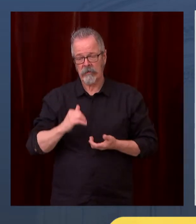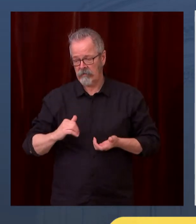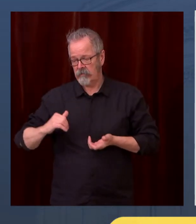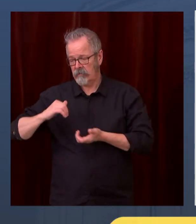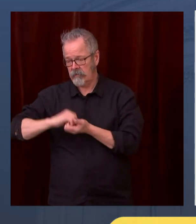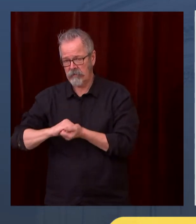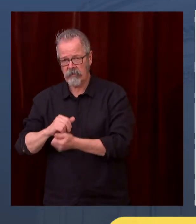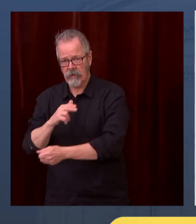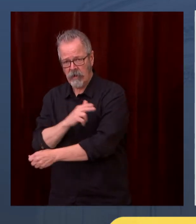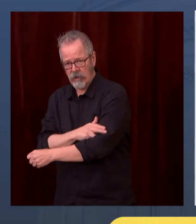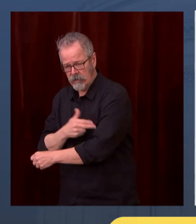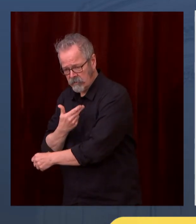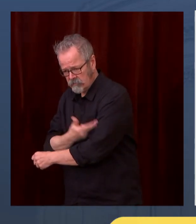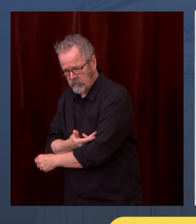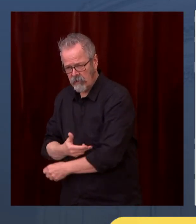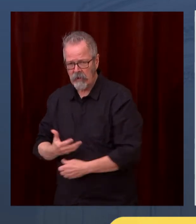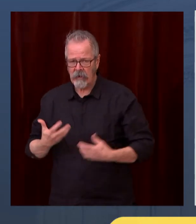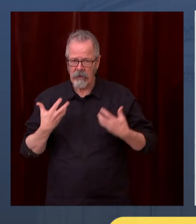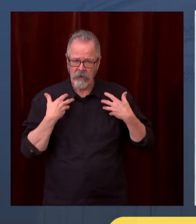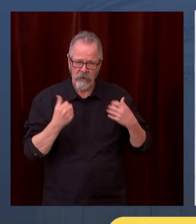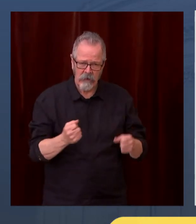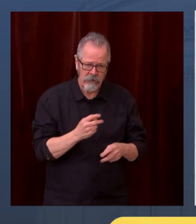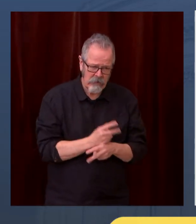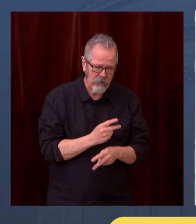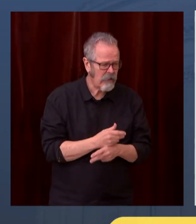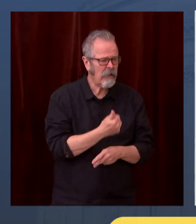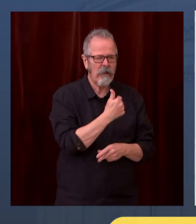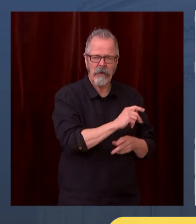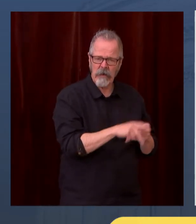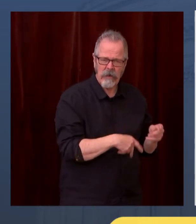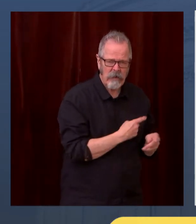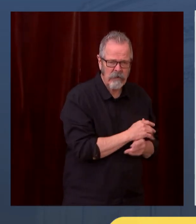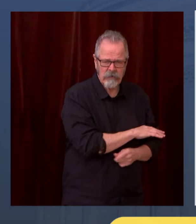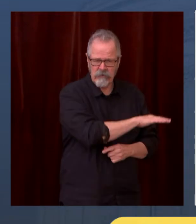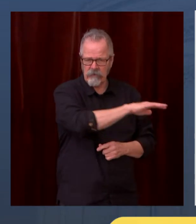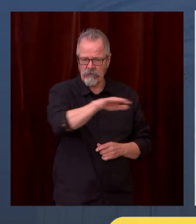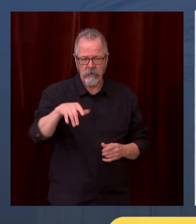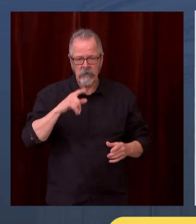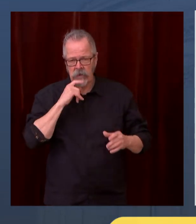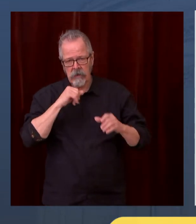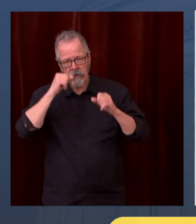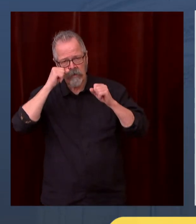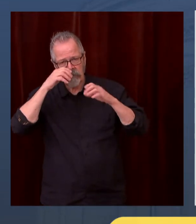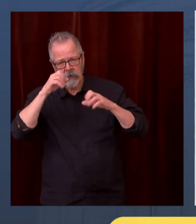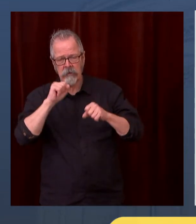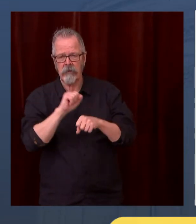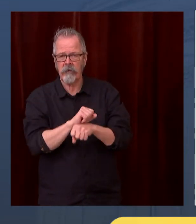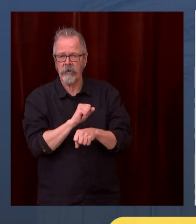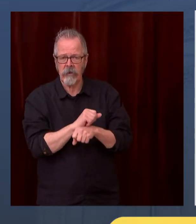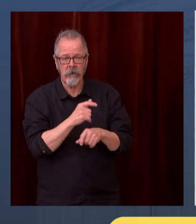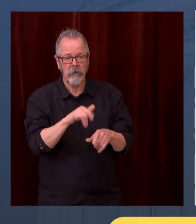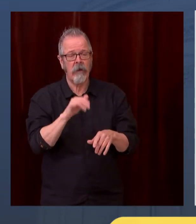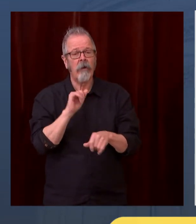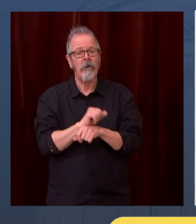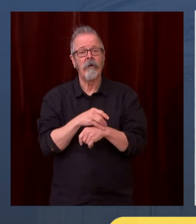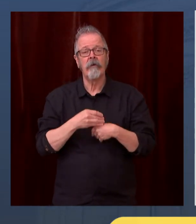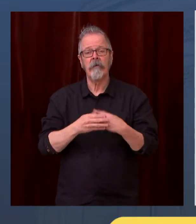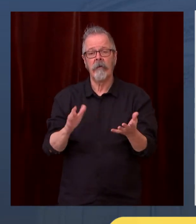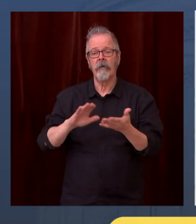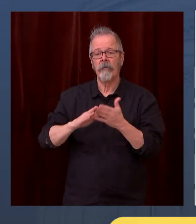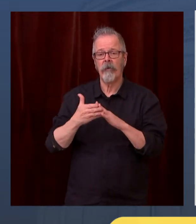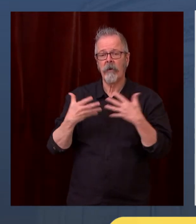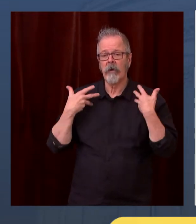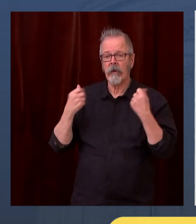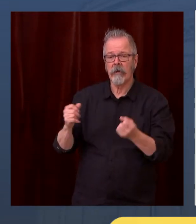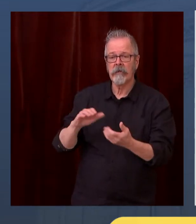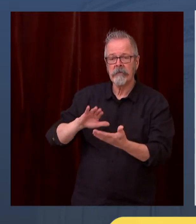want to recognize also the incredible work in expanding to pharmacies, community health centers, and public health